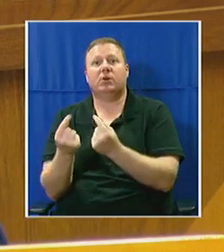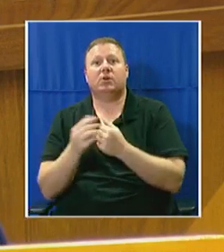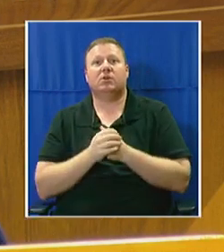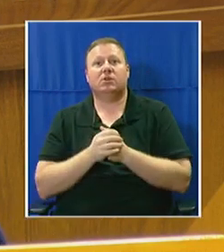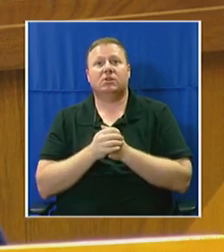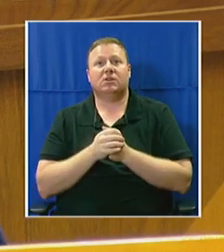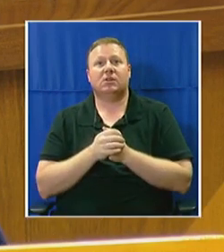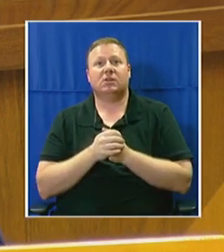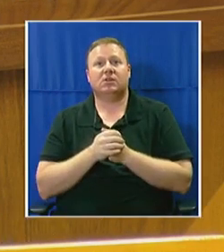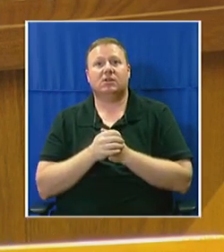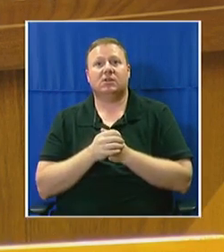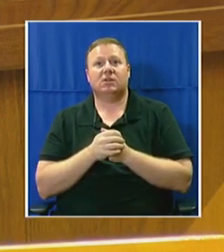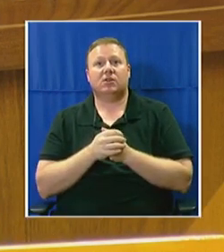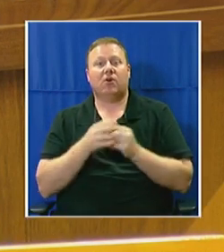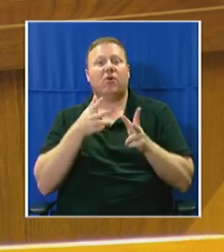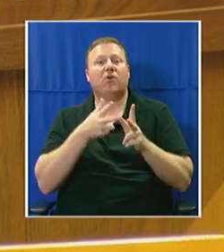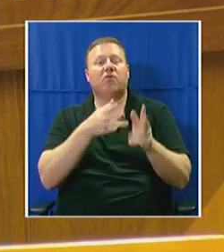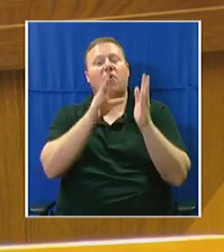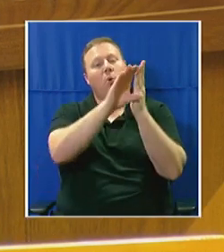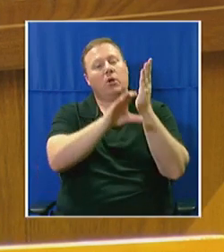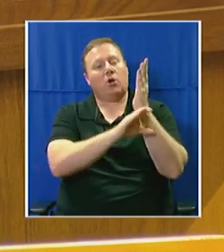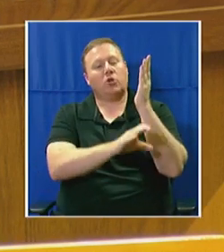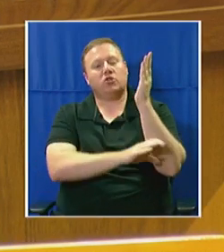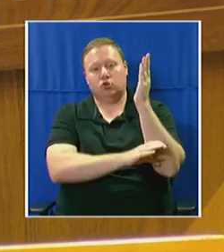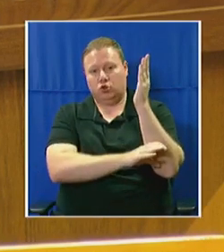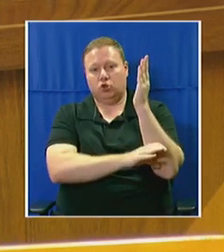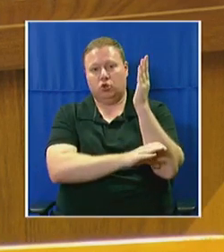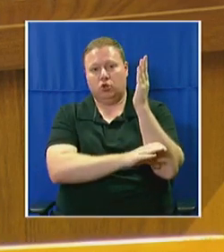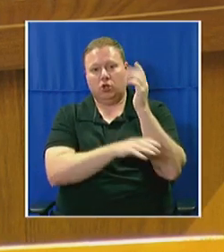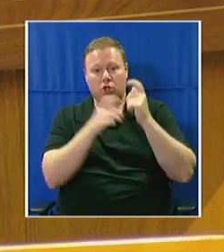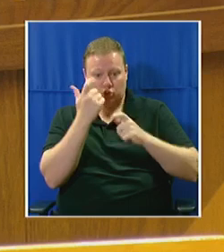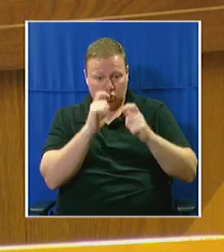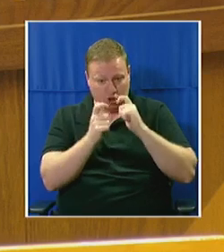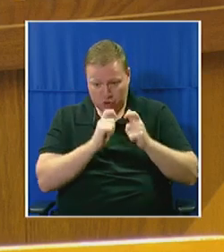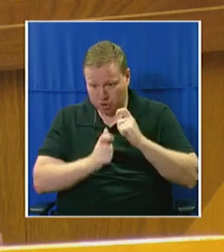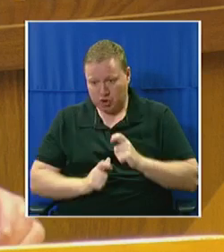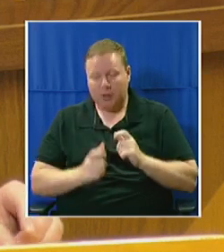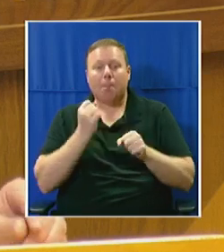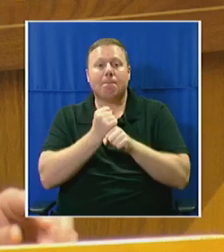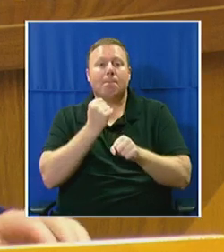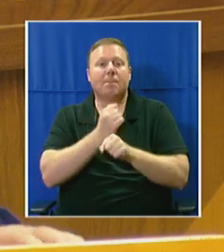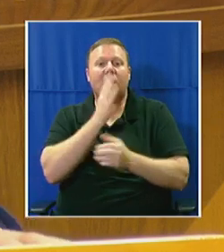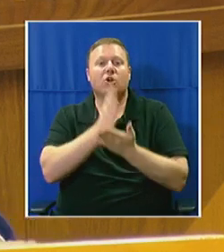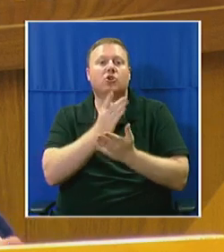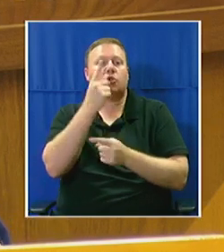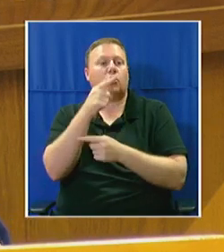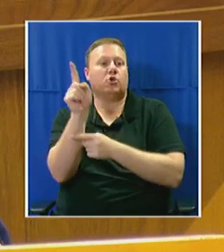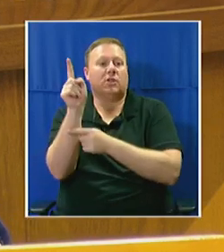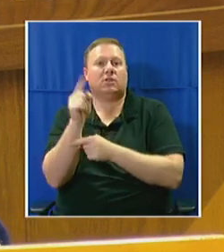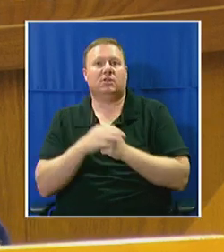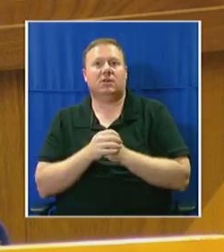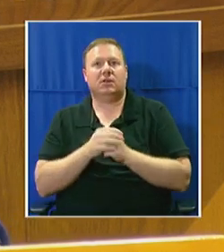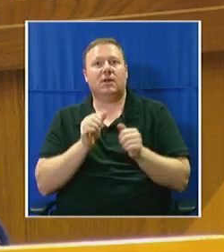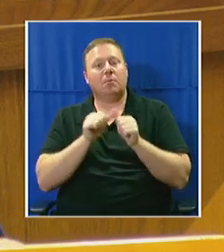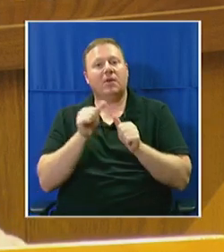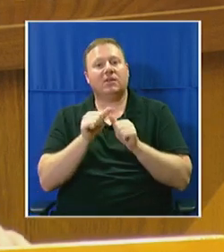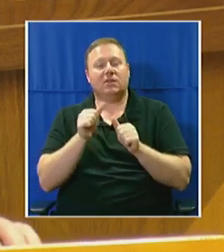decare thank you Deputy speaker the power in usted to Parliament in dealing with this